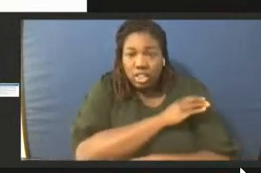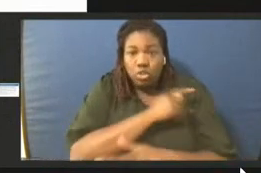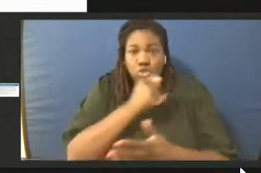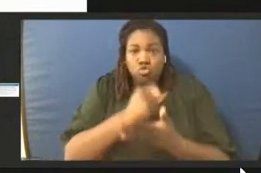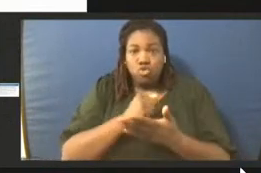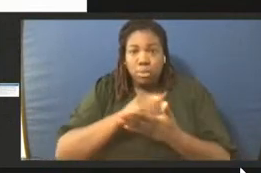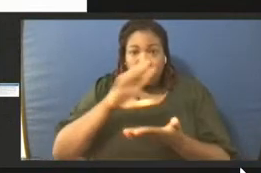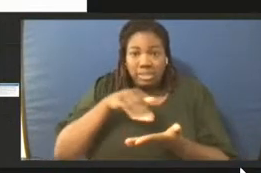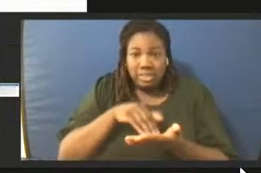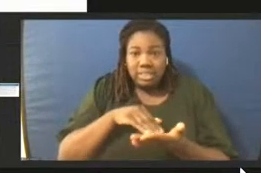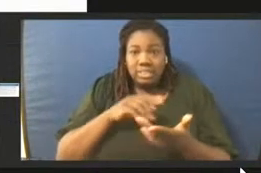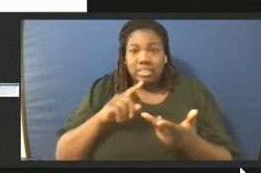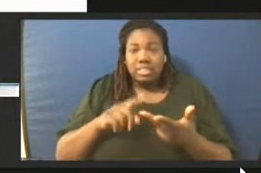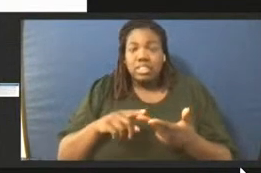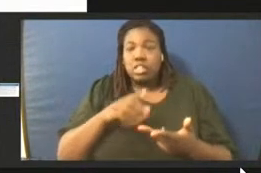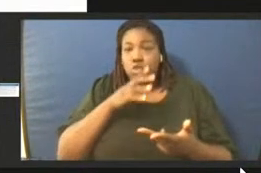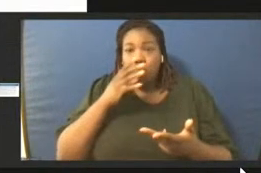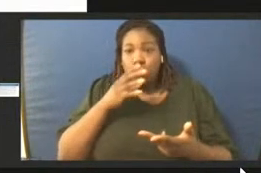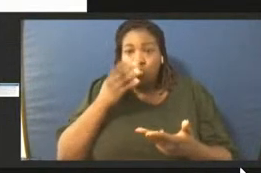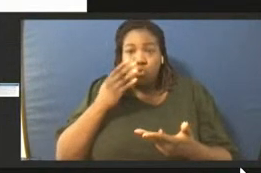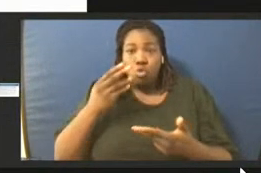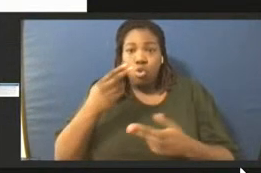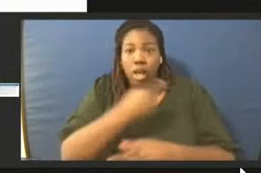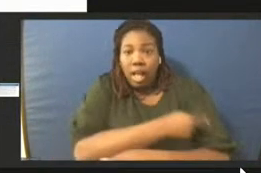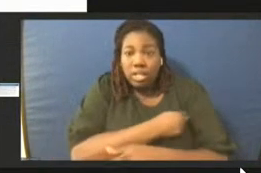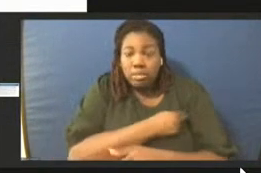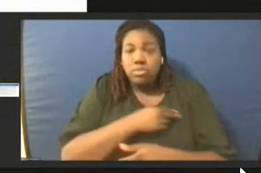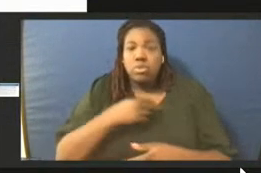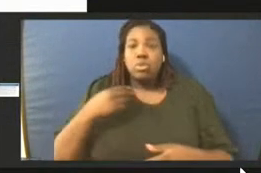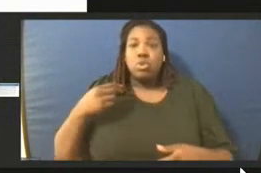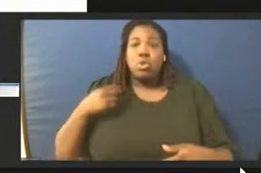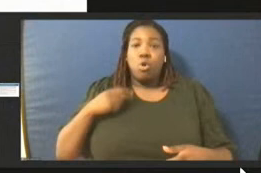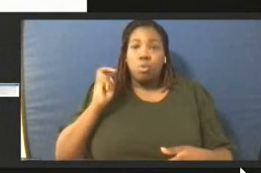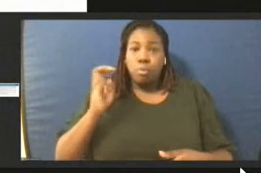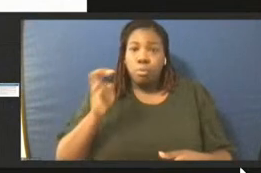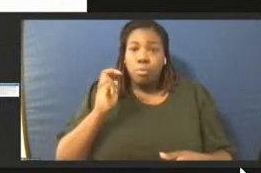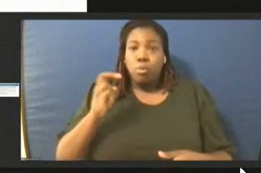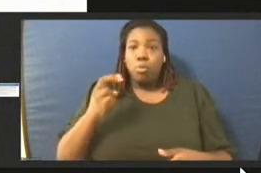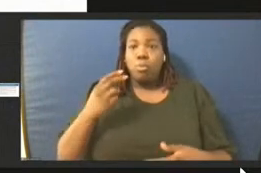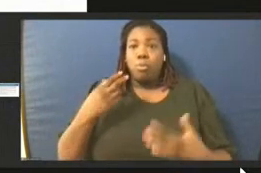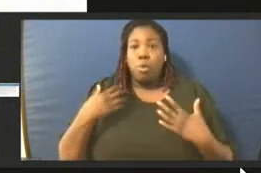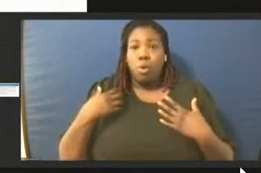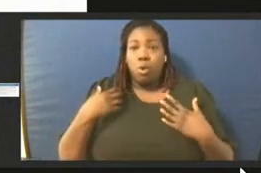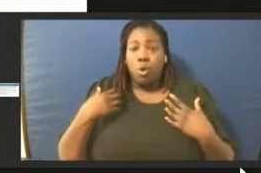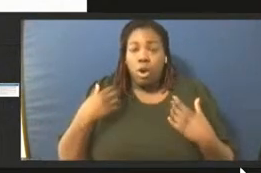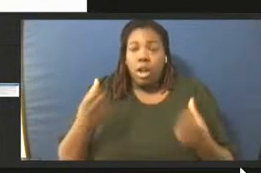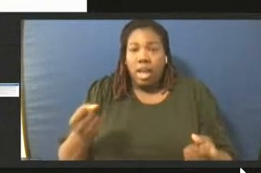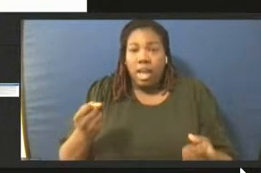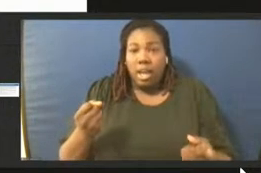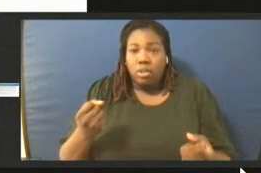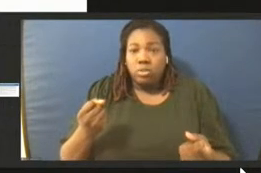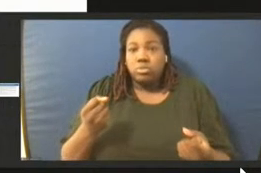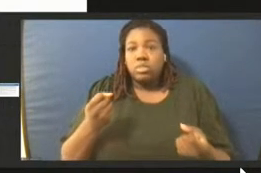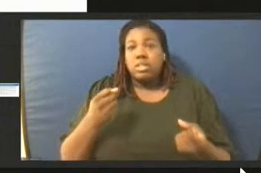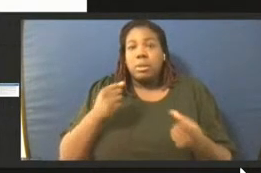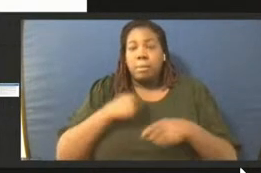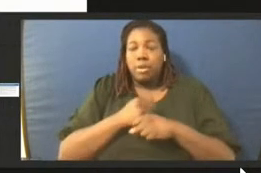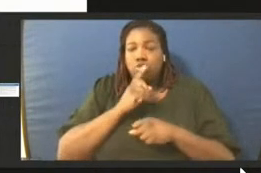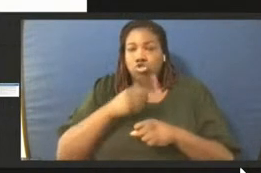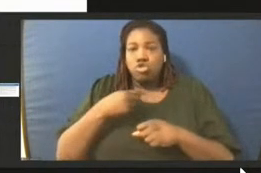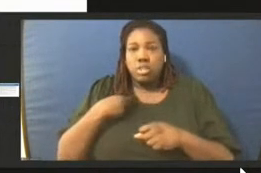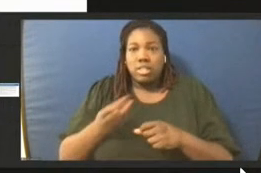centers, rural hospitals, mobile health vans, in order that they also thrive and prosper.